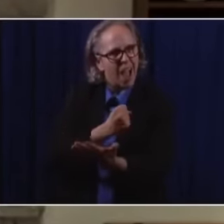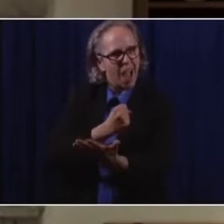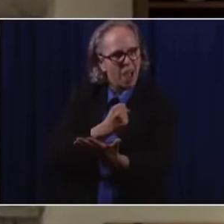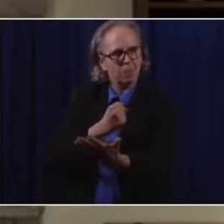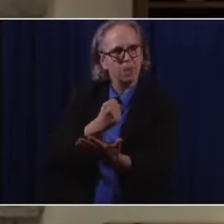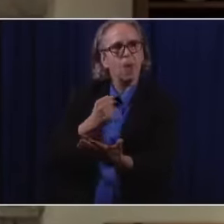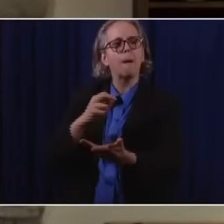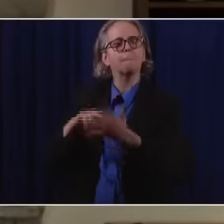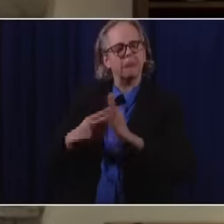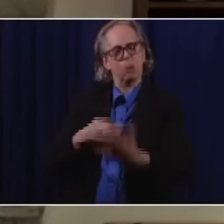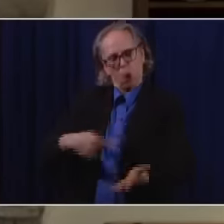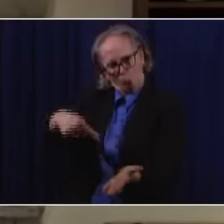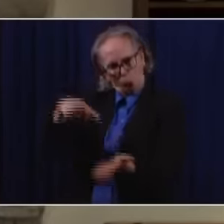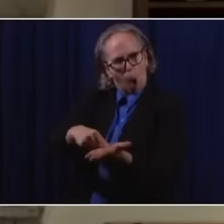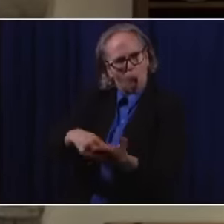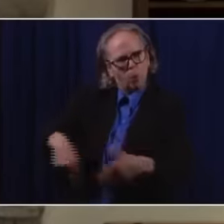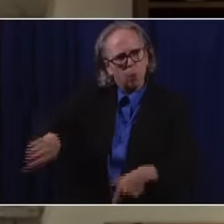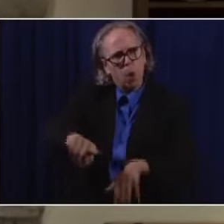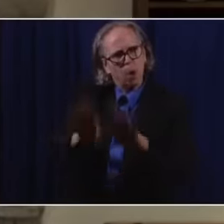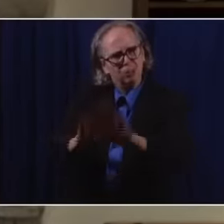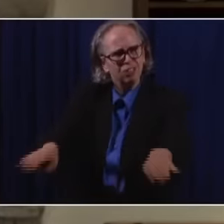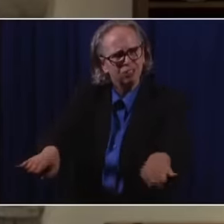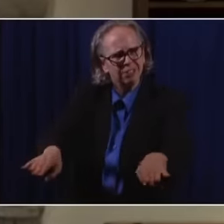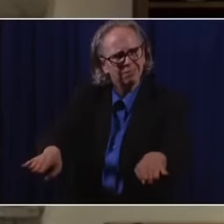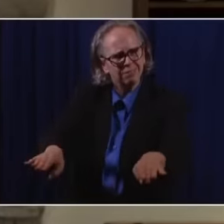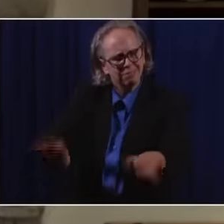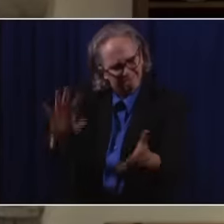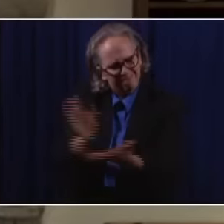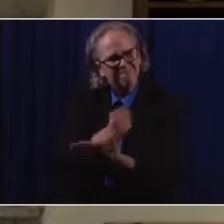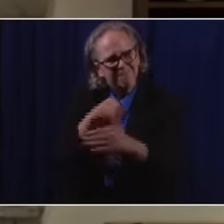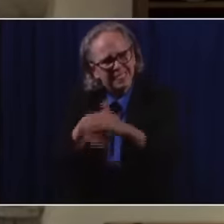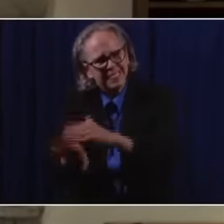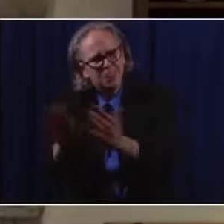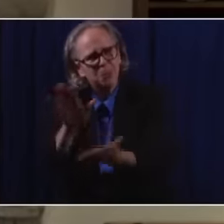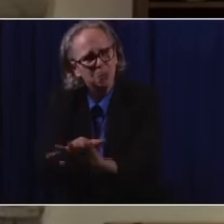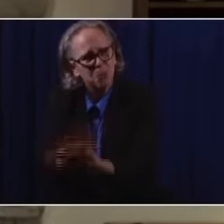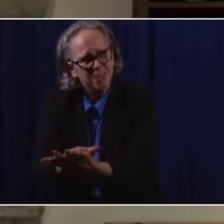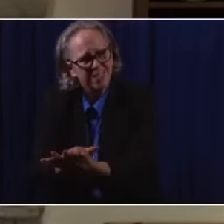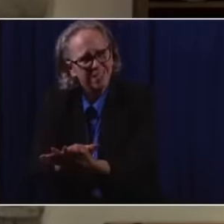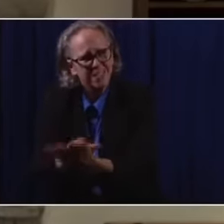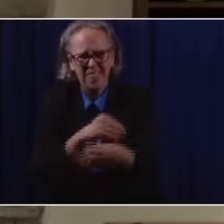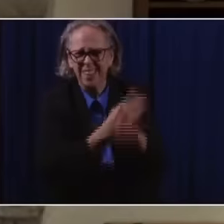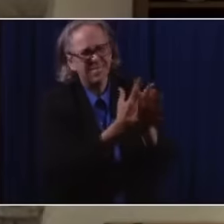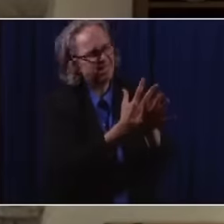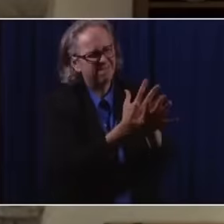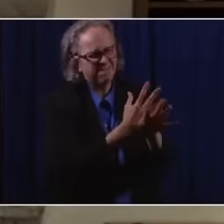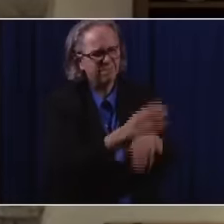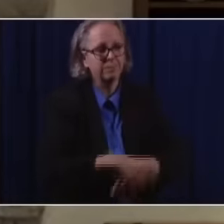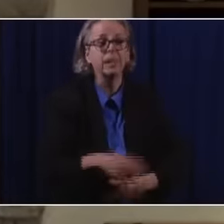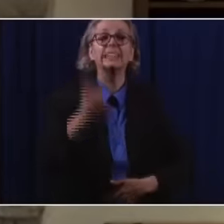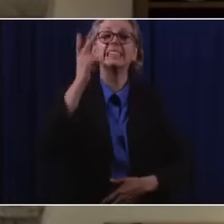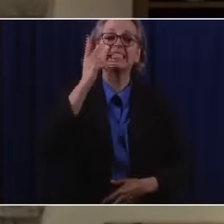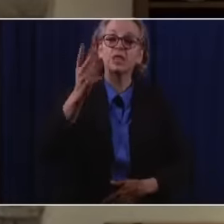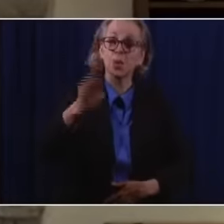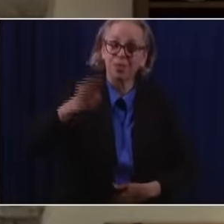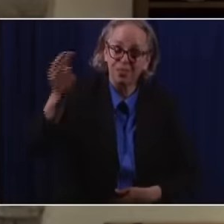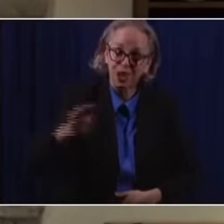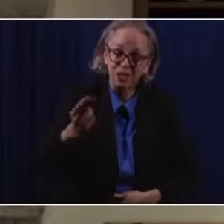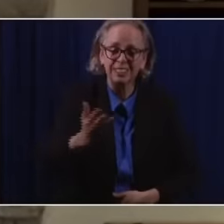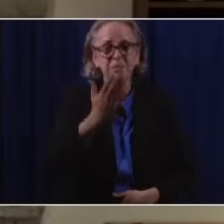is. It's about a lot of things, but it's certainly about our kids. I look forward to seeing you all on Thursday. Thank you very much.